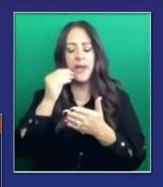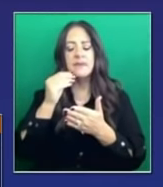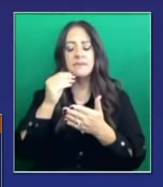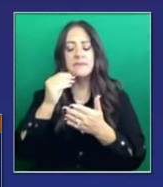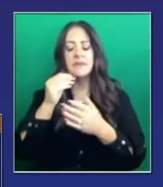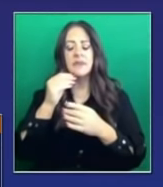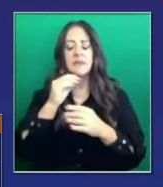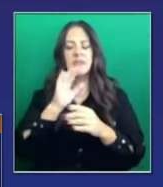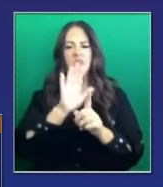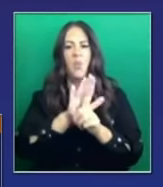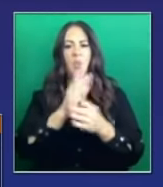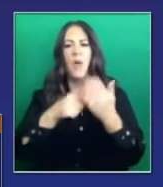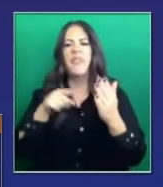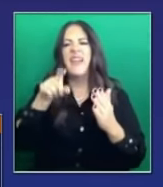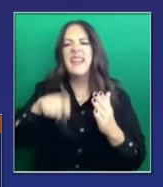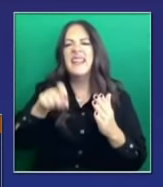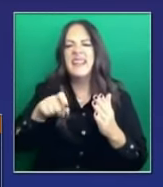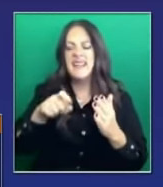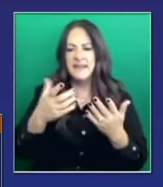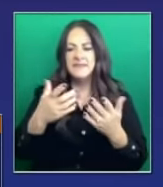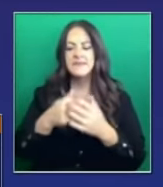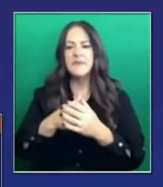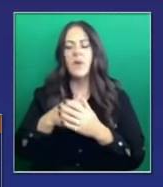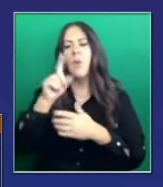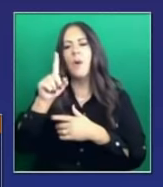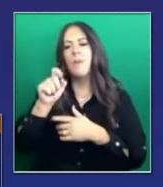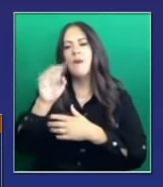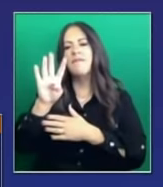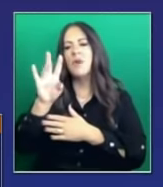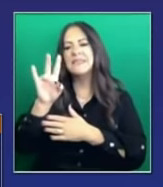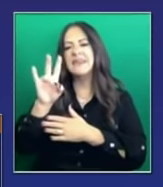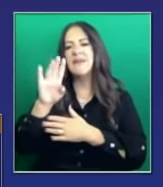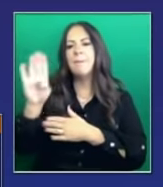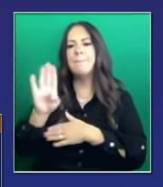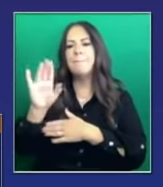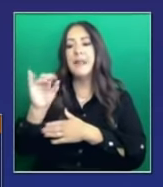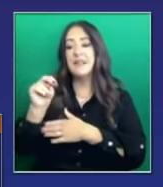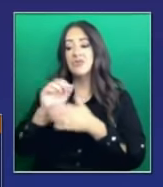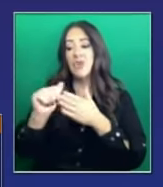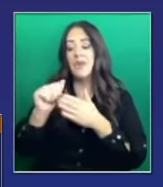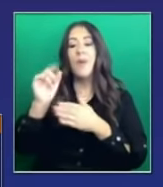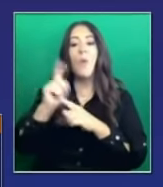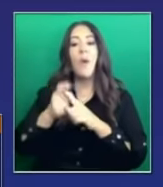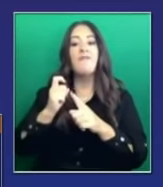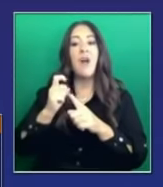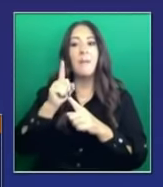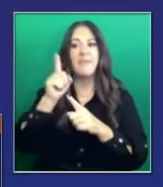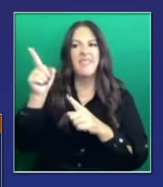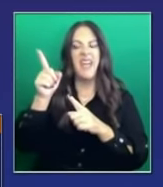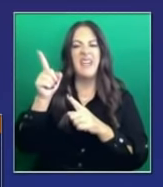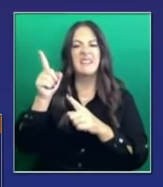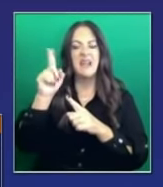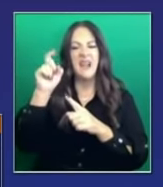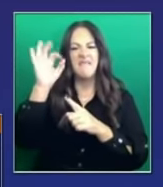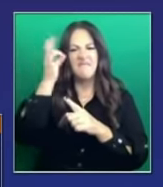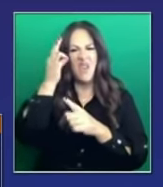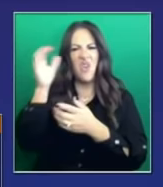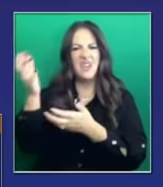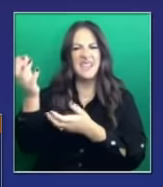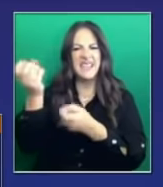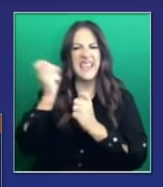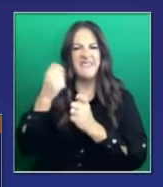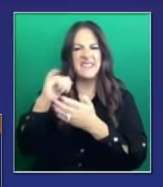supplemented with about $1.47 billion that came from the federal government through the CARES Act. When you stack those dollars up and a few